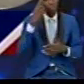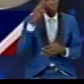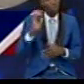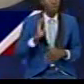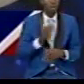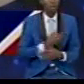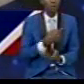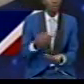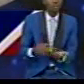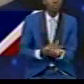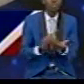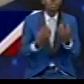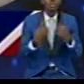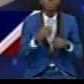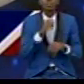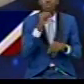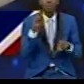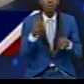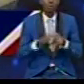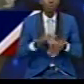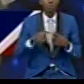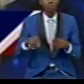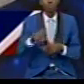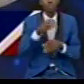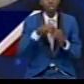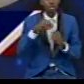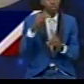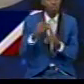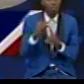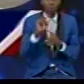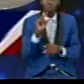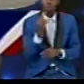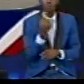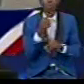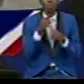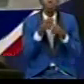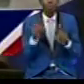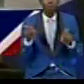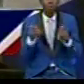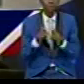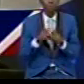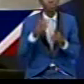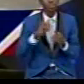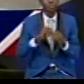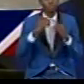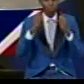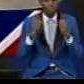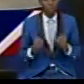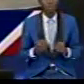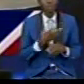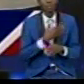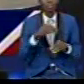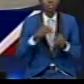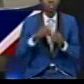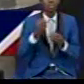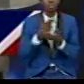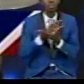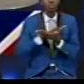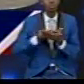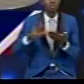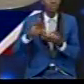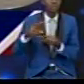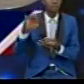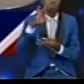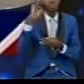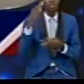gospel came not unto you in word only, but also in power and in